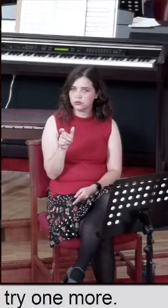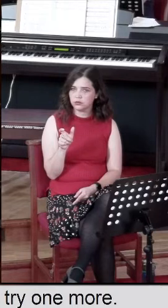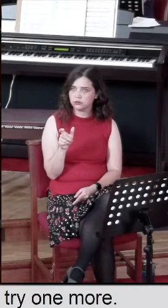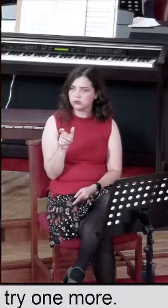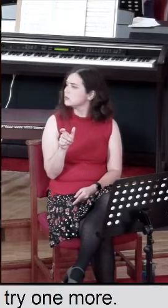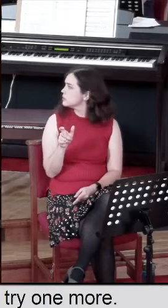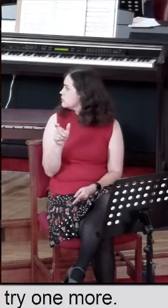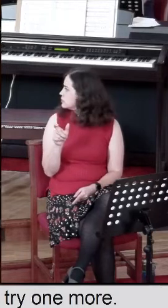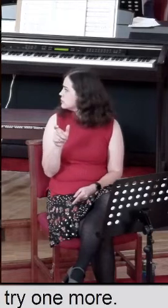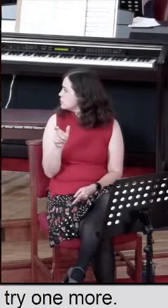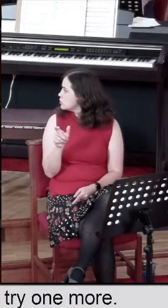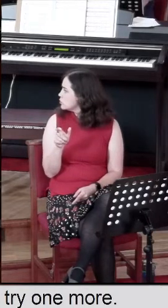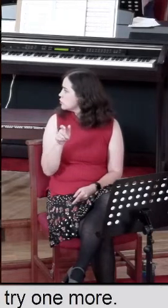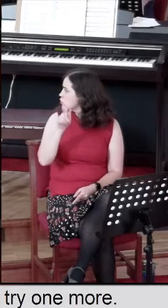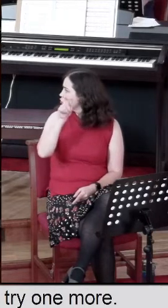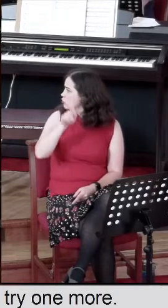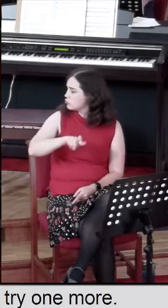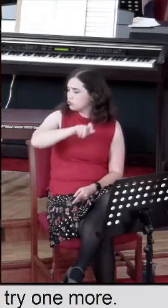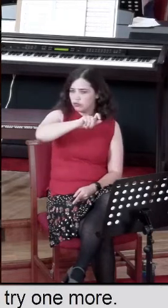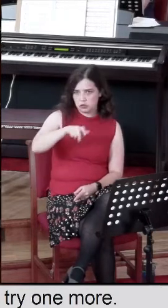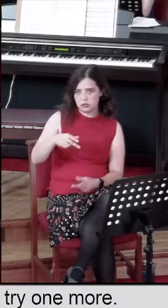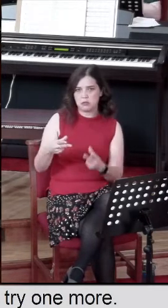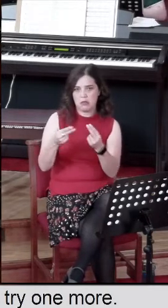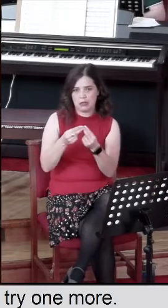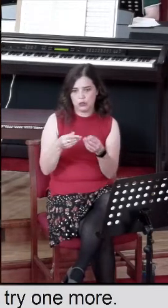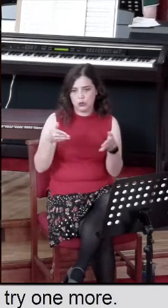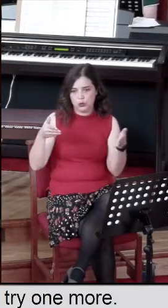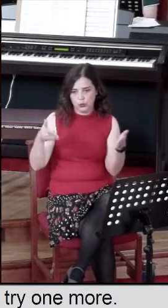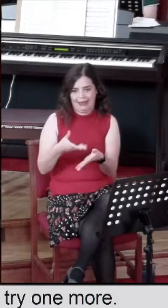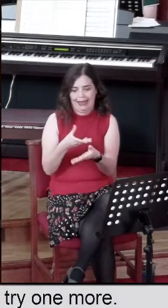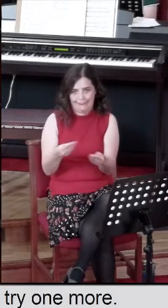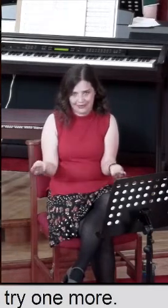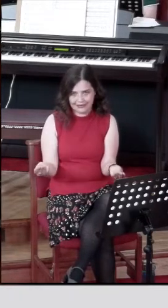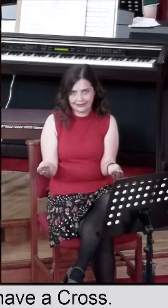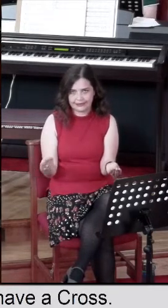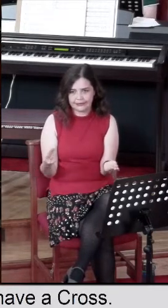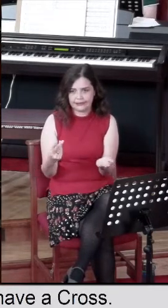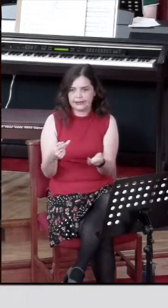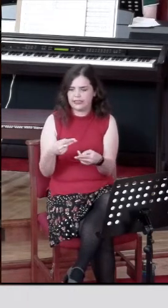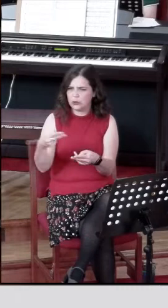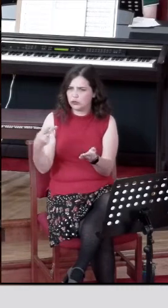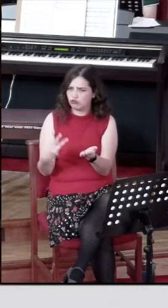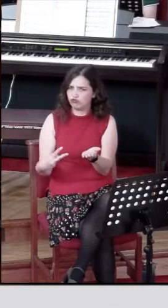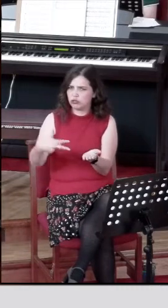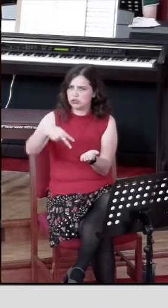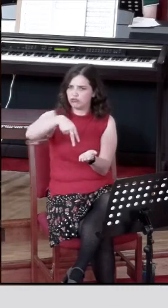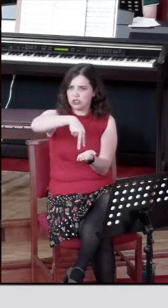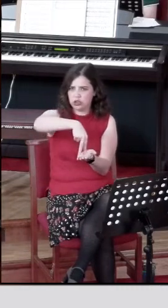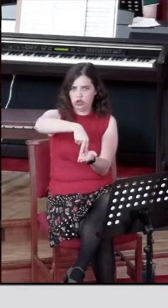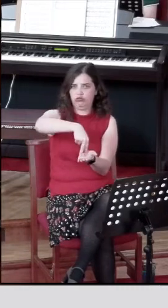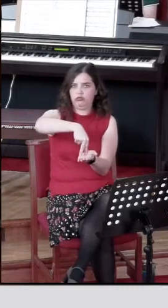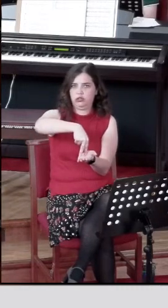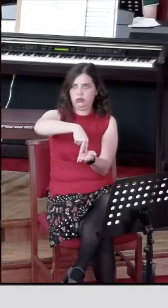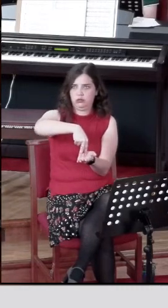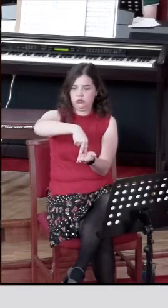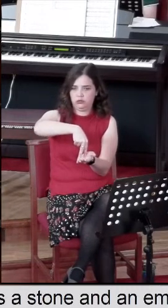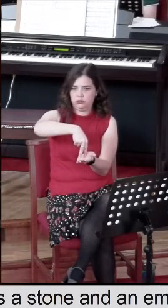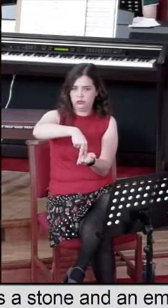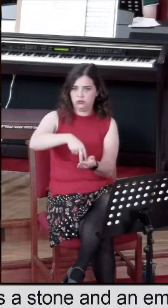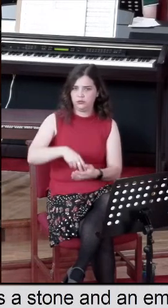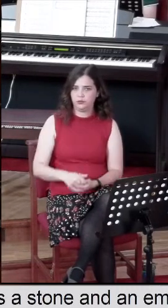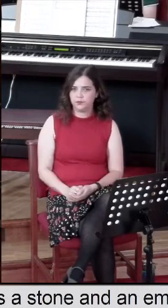cross plus an empty tomb equals resurrection. Do you think that's right? Resurrection is like Jesus being raised from the